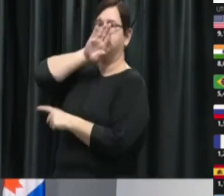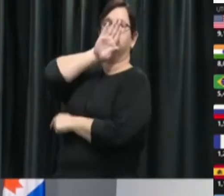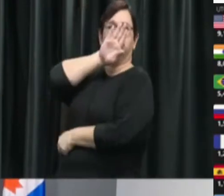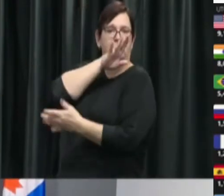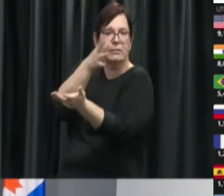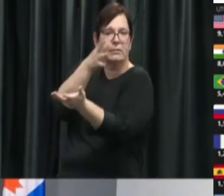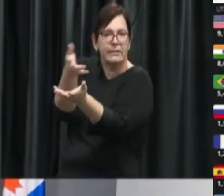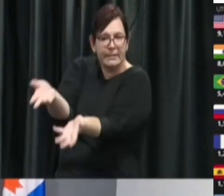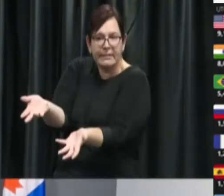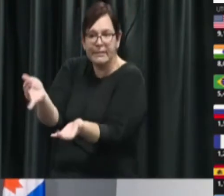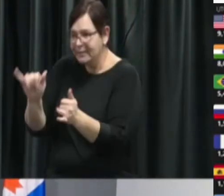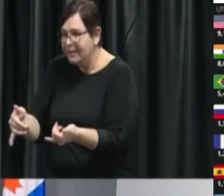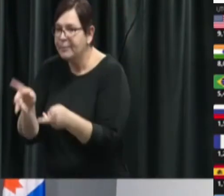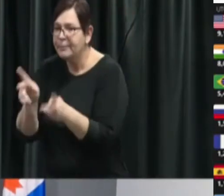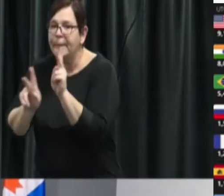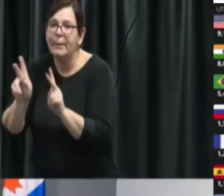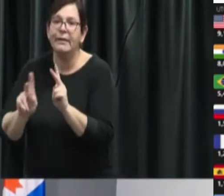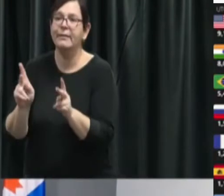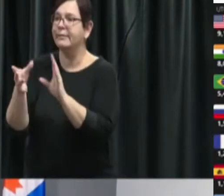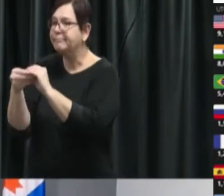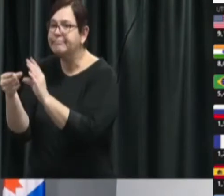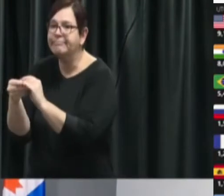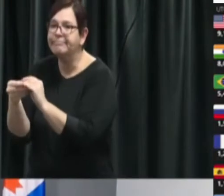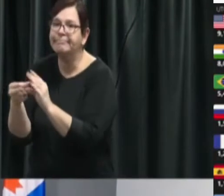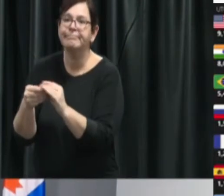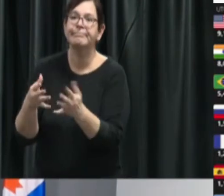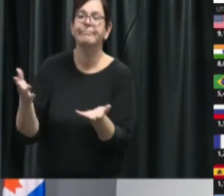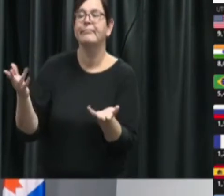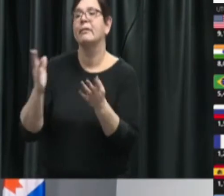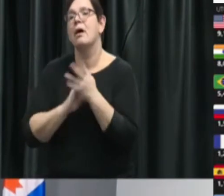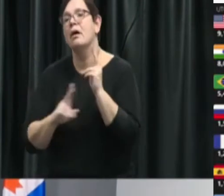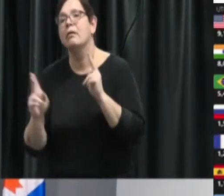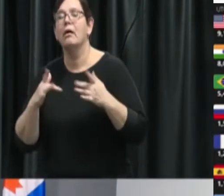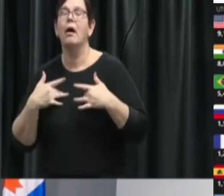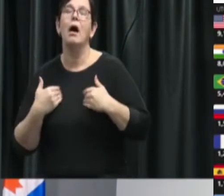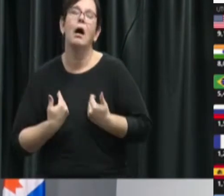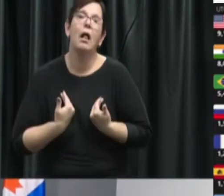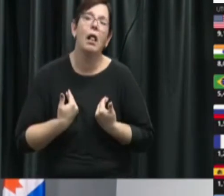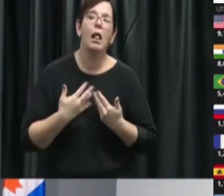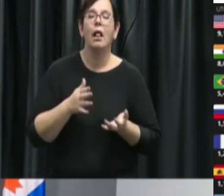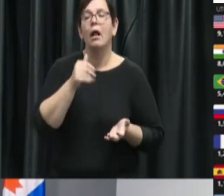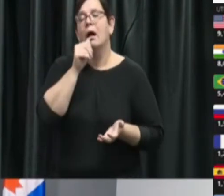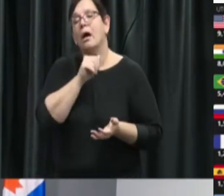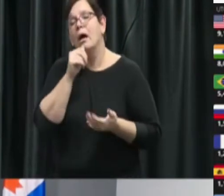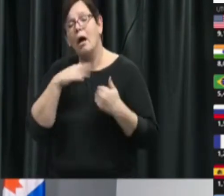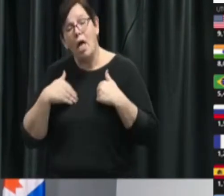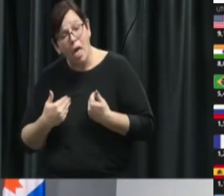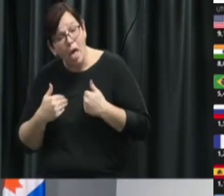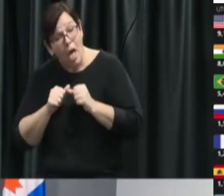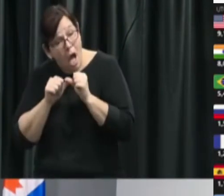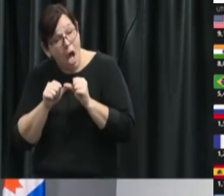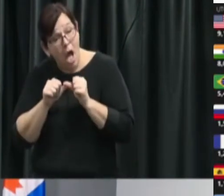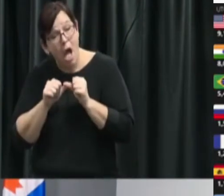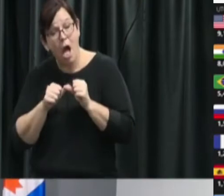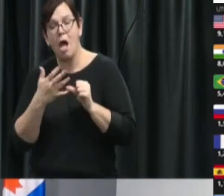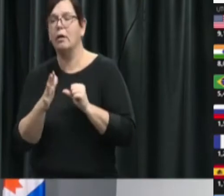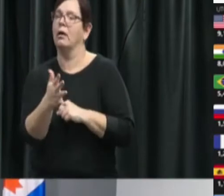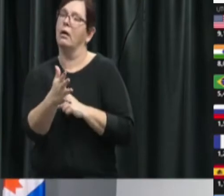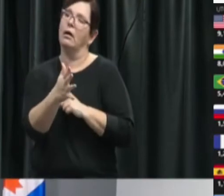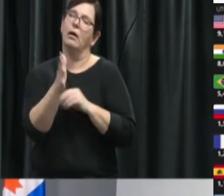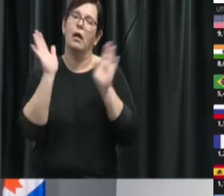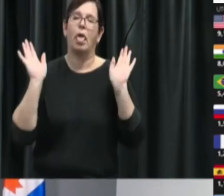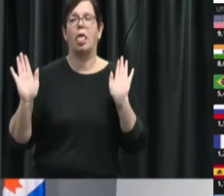comment on the experience of pandemic fatigue. And, I think if we're all being very honest with ourselves, I